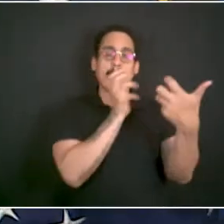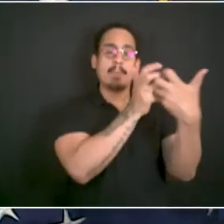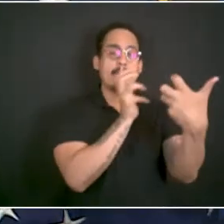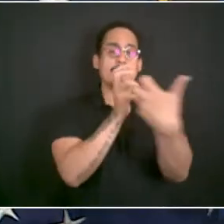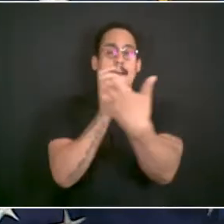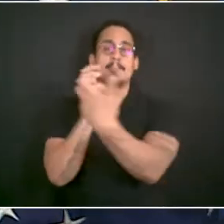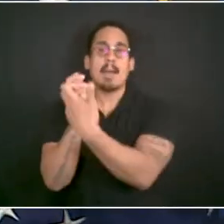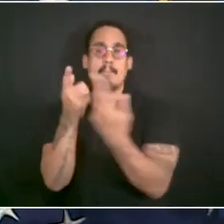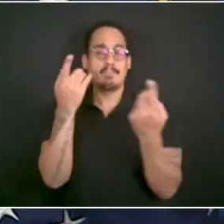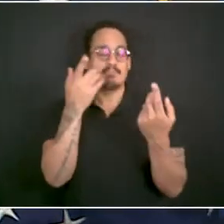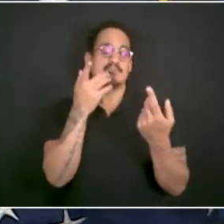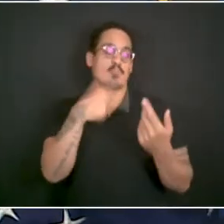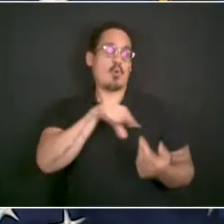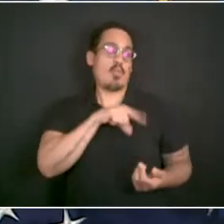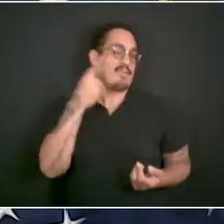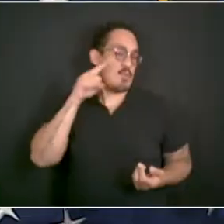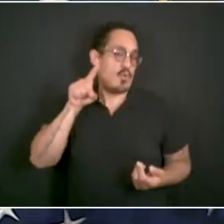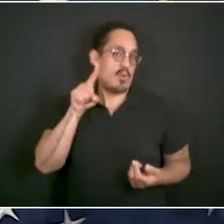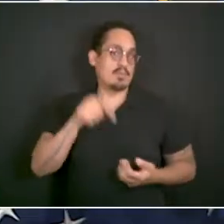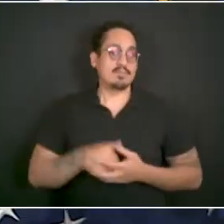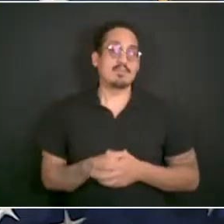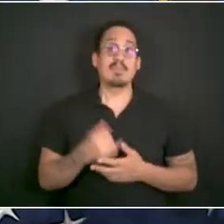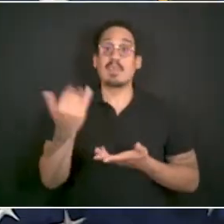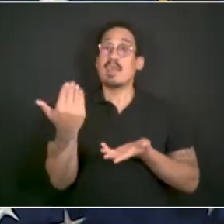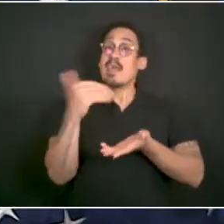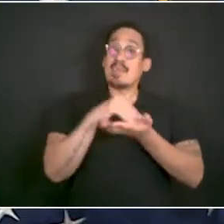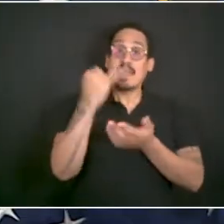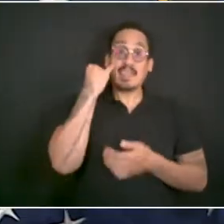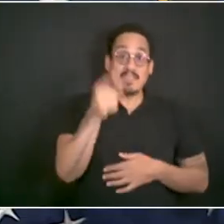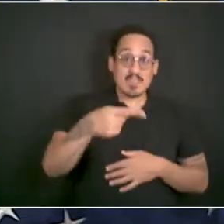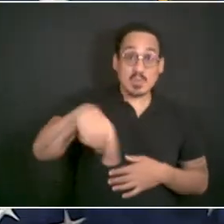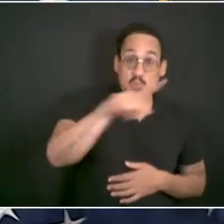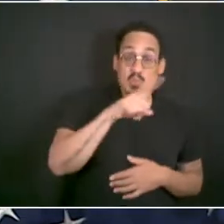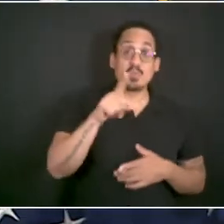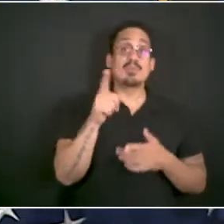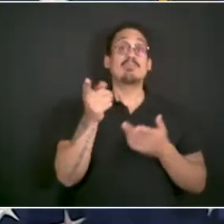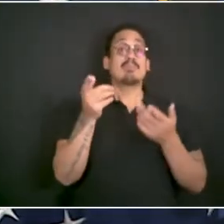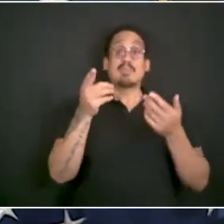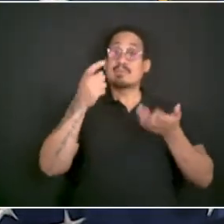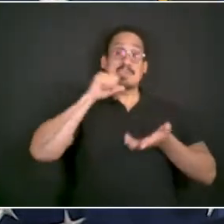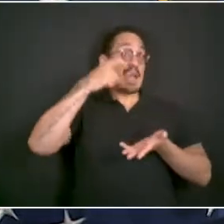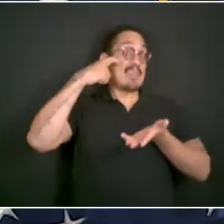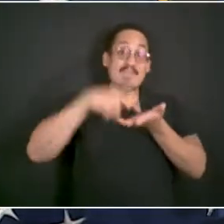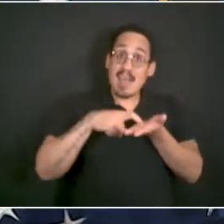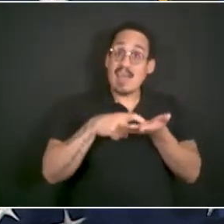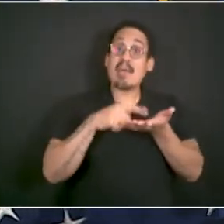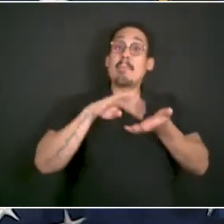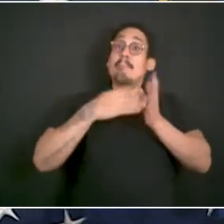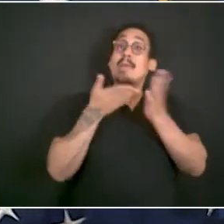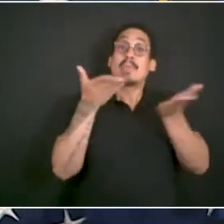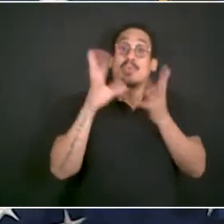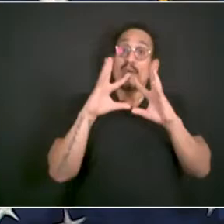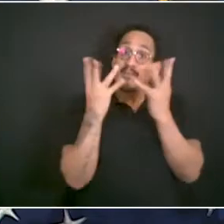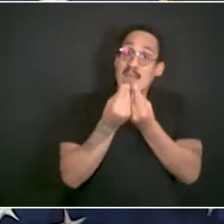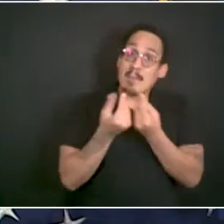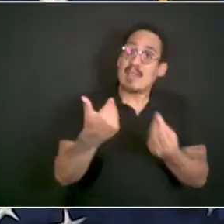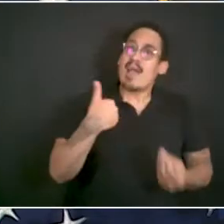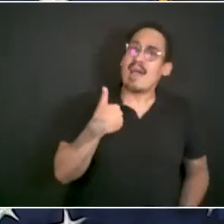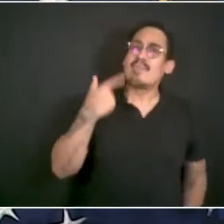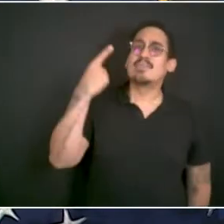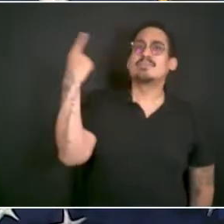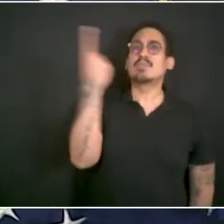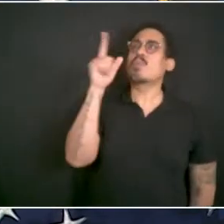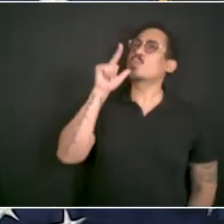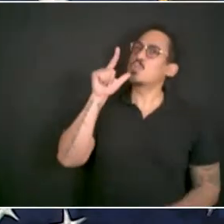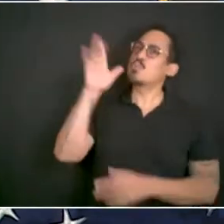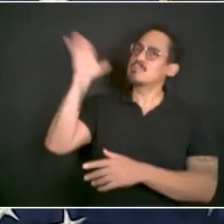And for those who don't identify, if you or someone in your household has served in the military, in the armed forces, please contact us. Website